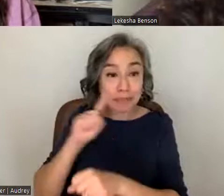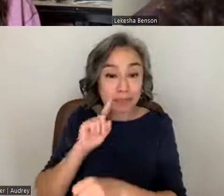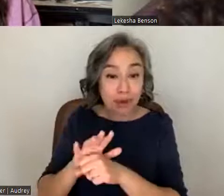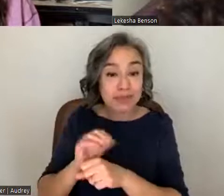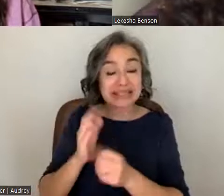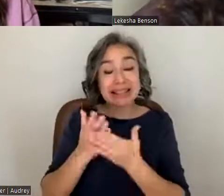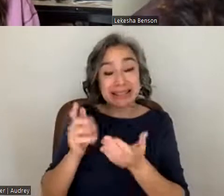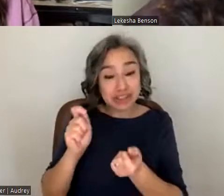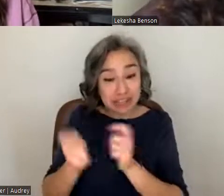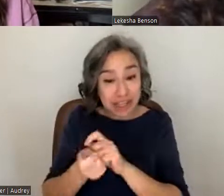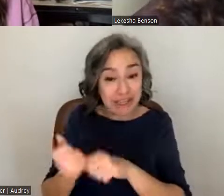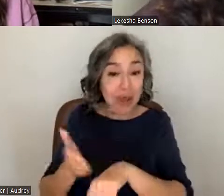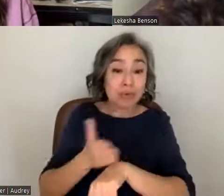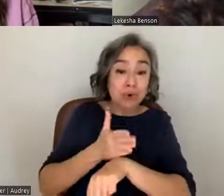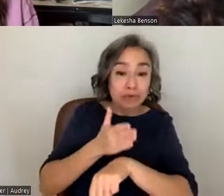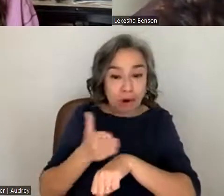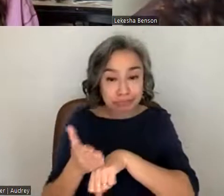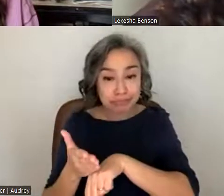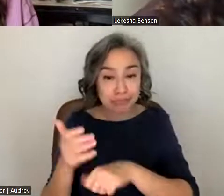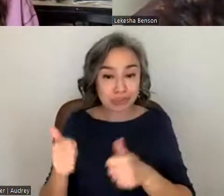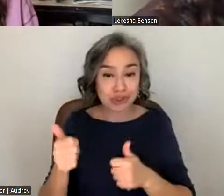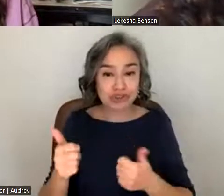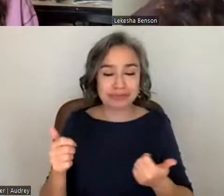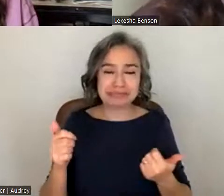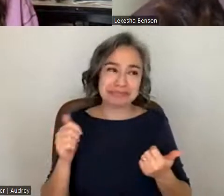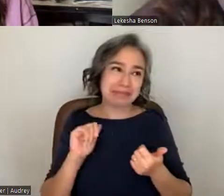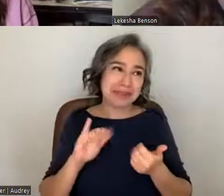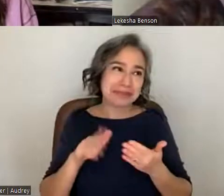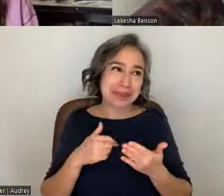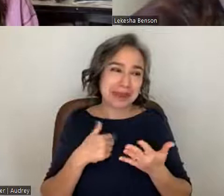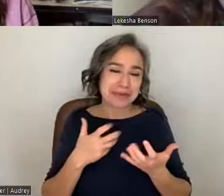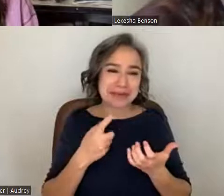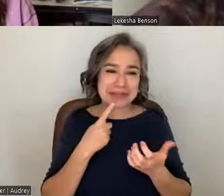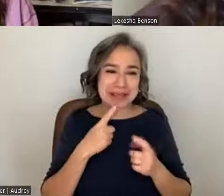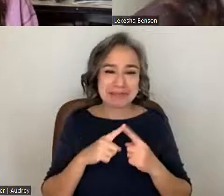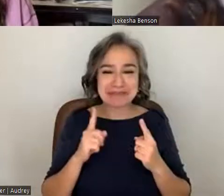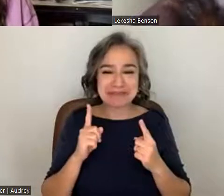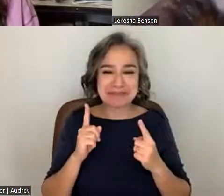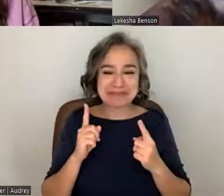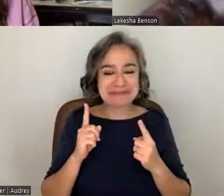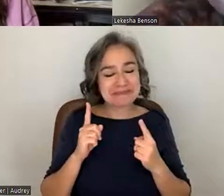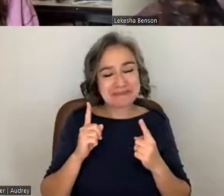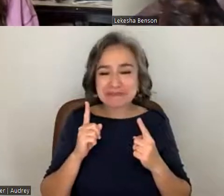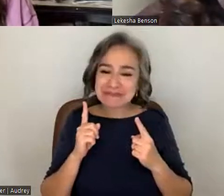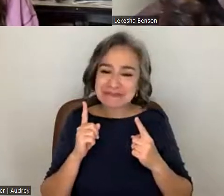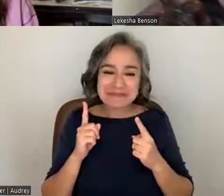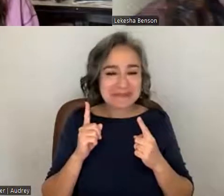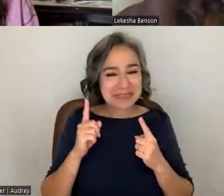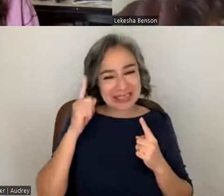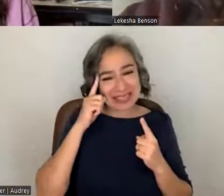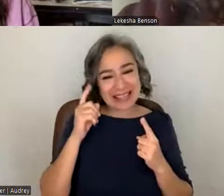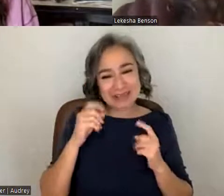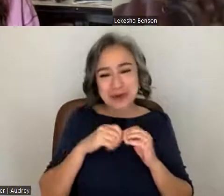or backward. So I think that was all I was going to say, but let's think deeper than gift